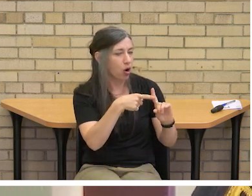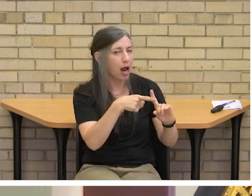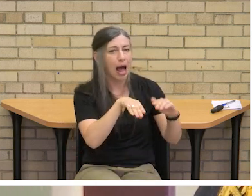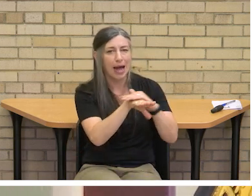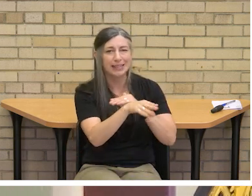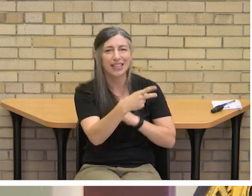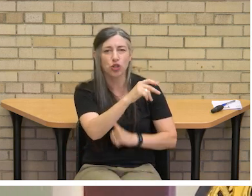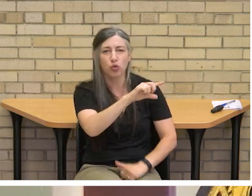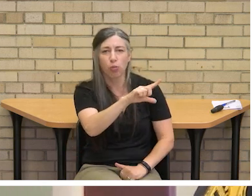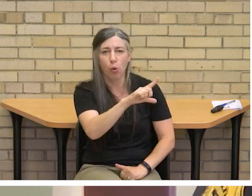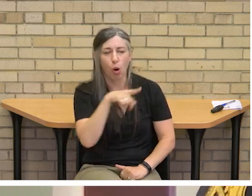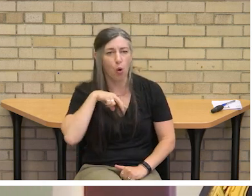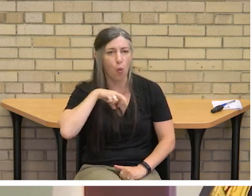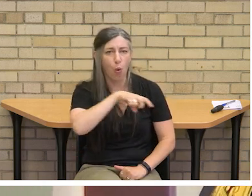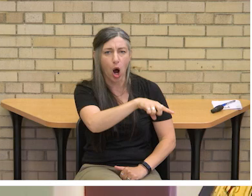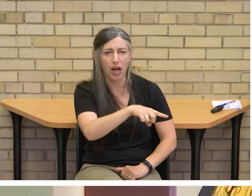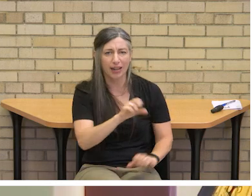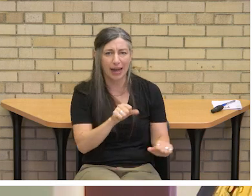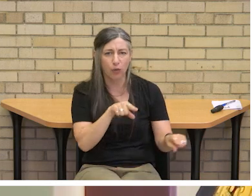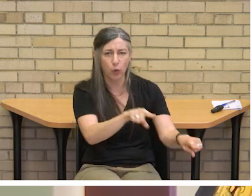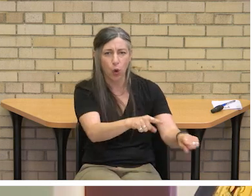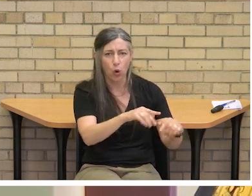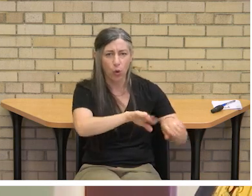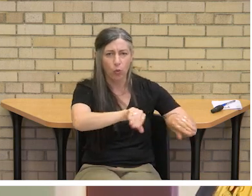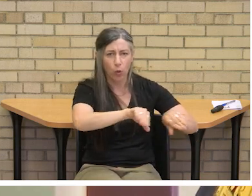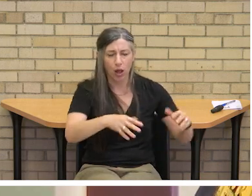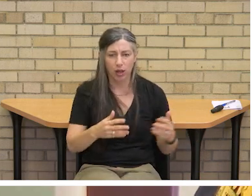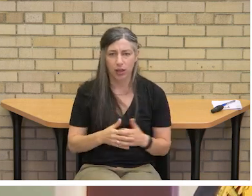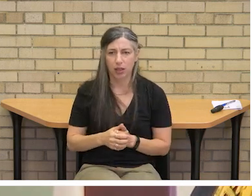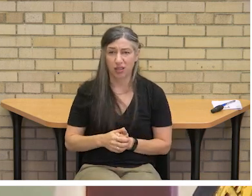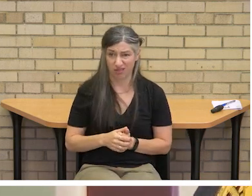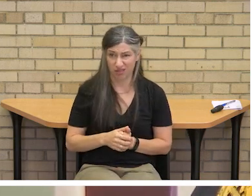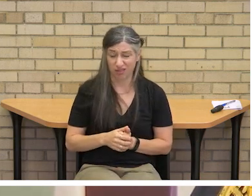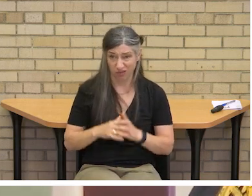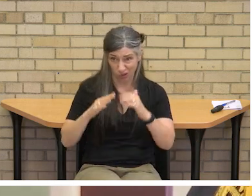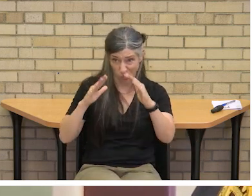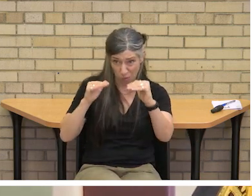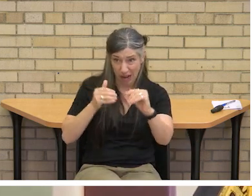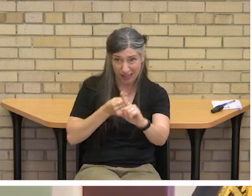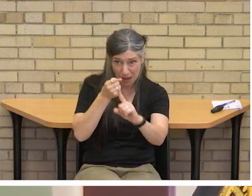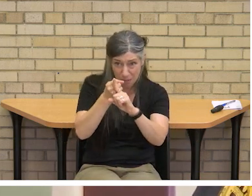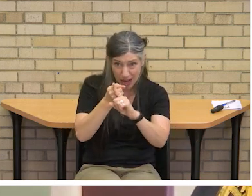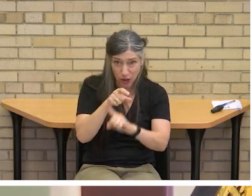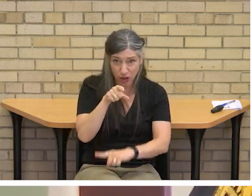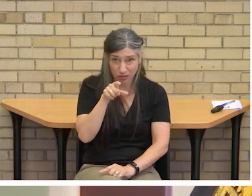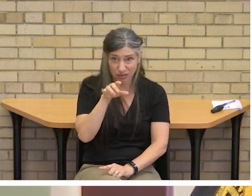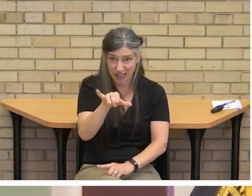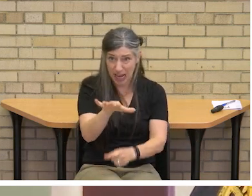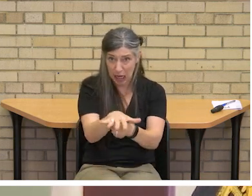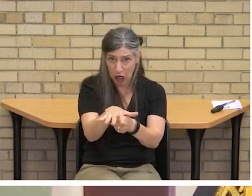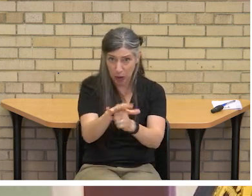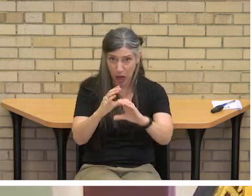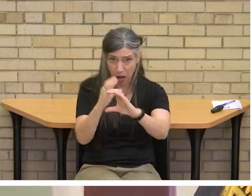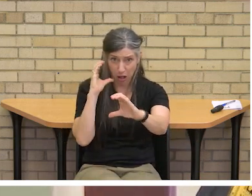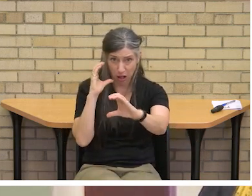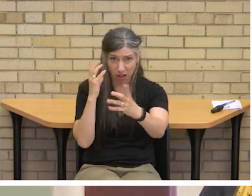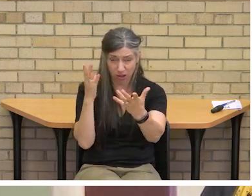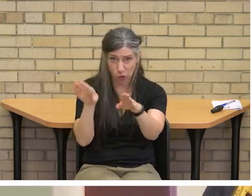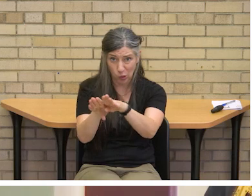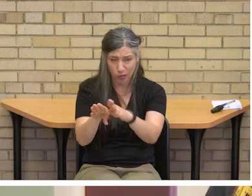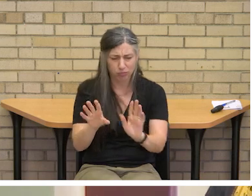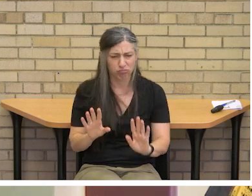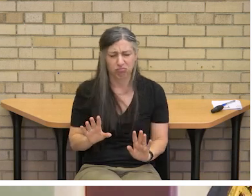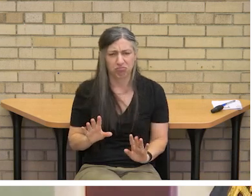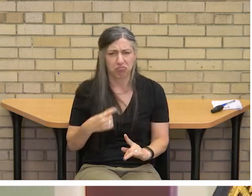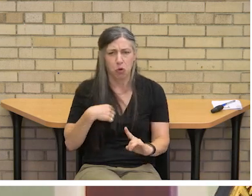pool. Okay. Would you anticipate impacts to this pedestrian tunnel? So we are not anticipating a